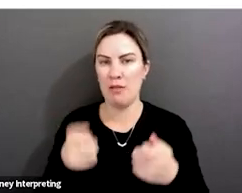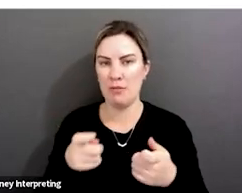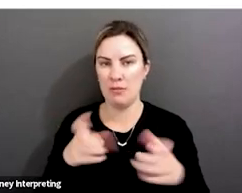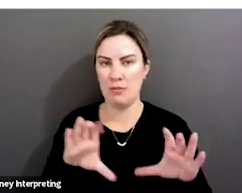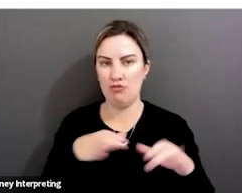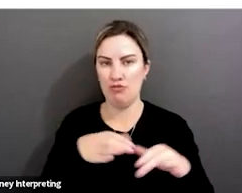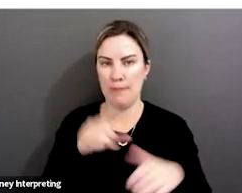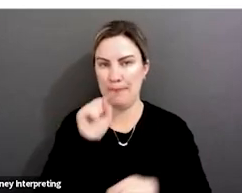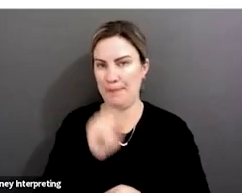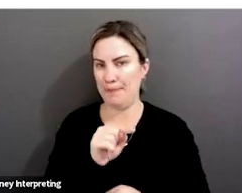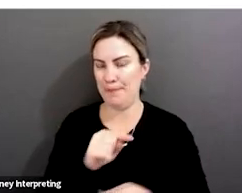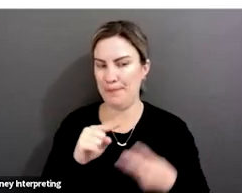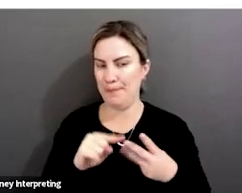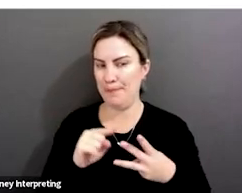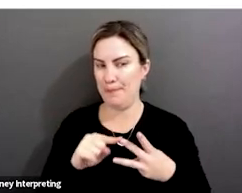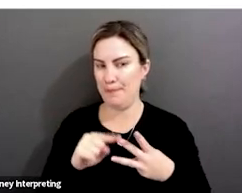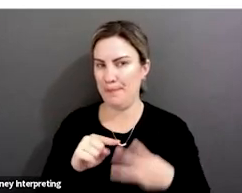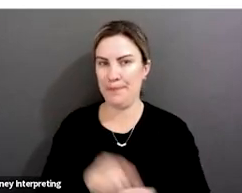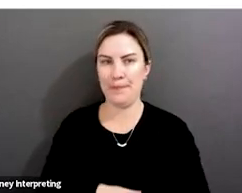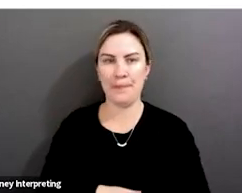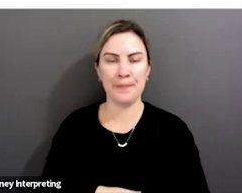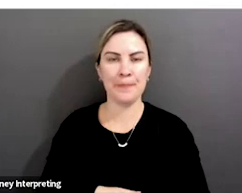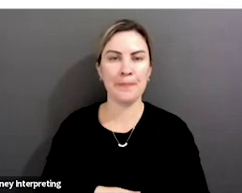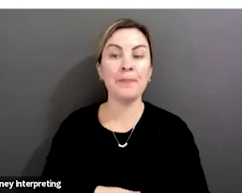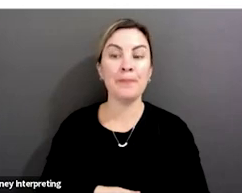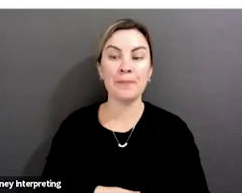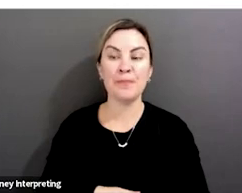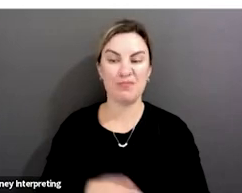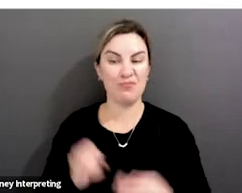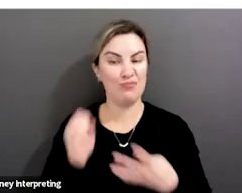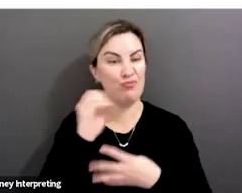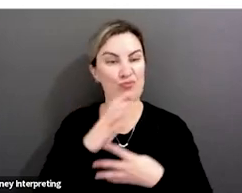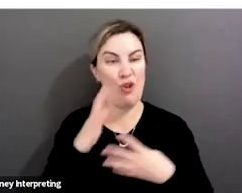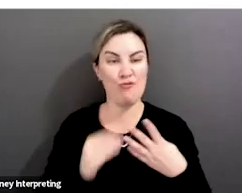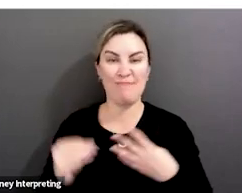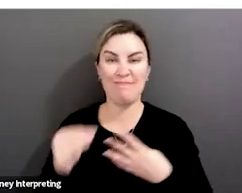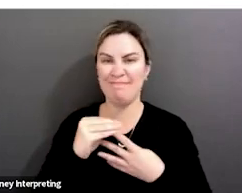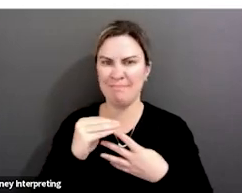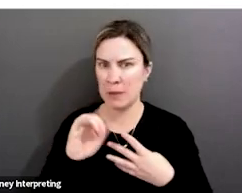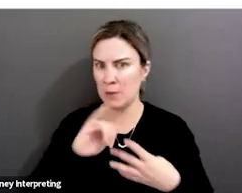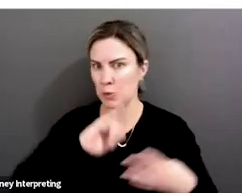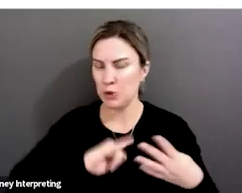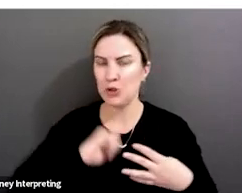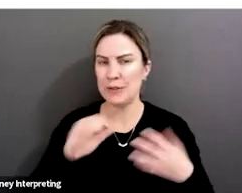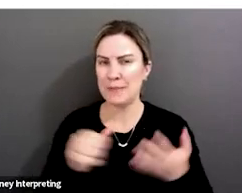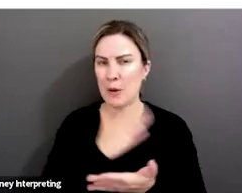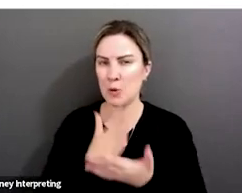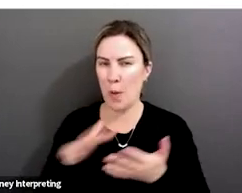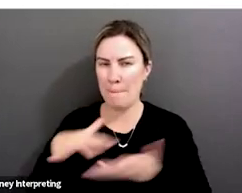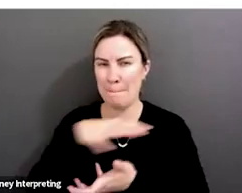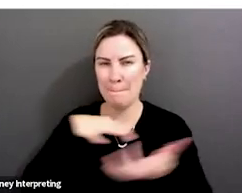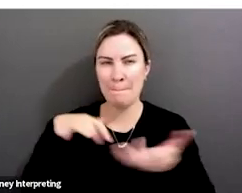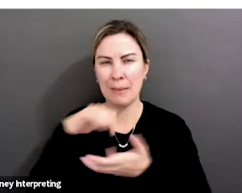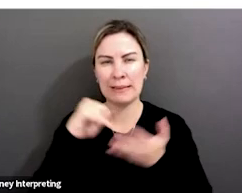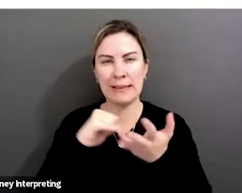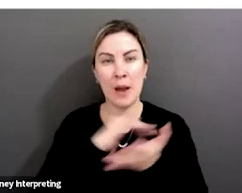category there. So again, prioritised having those mixed stakeholder groups take the course so that they can learn